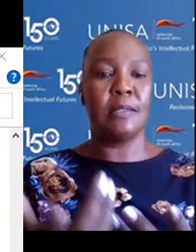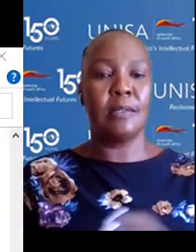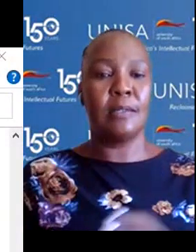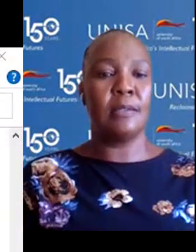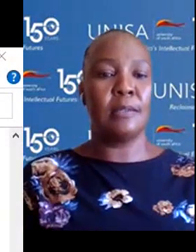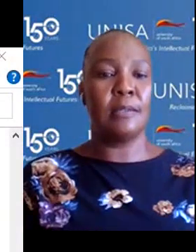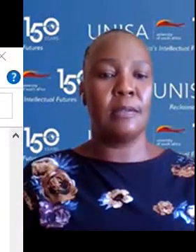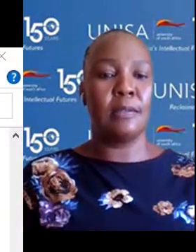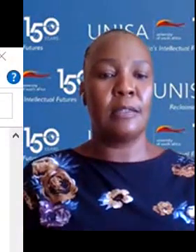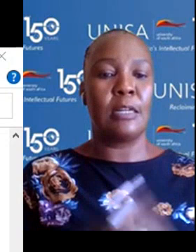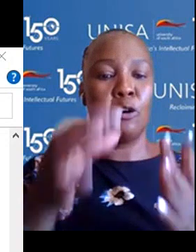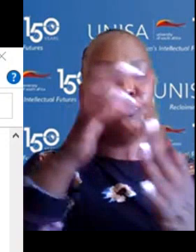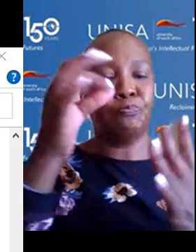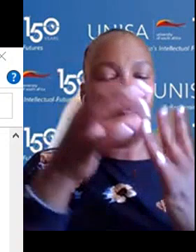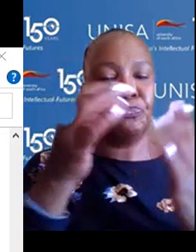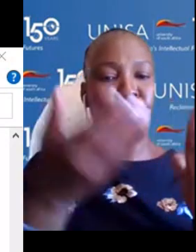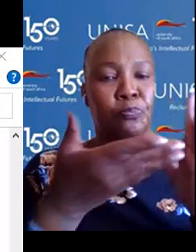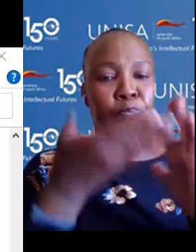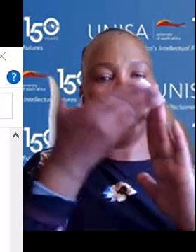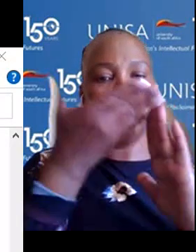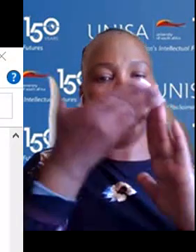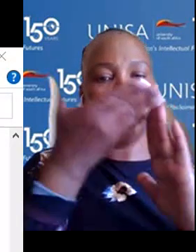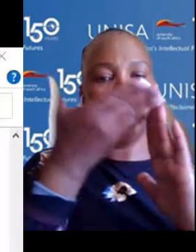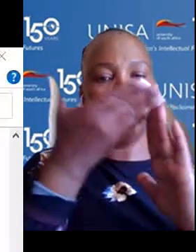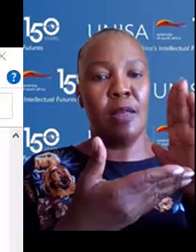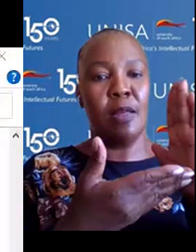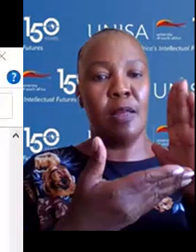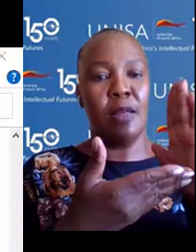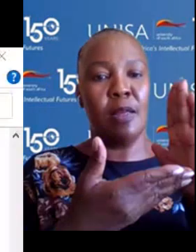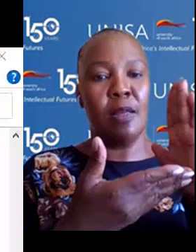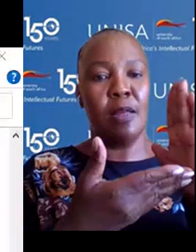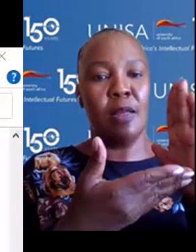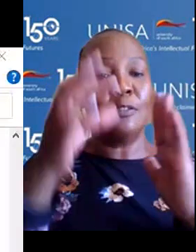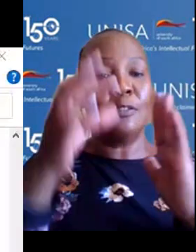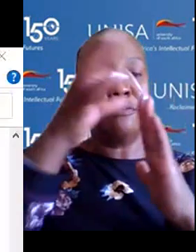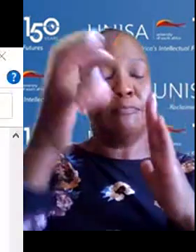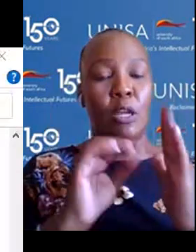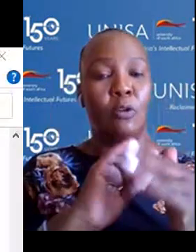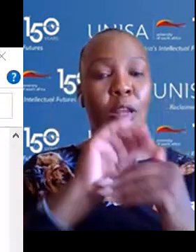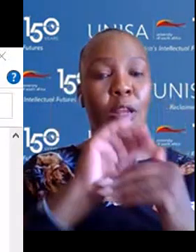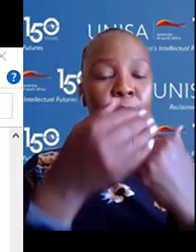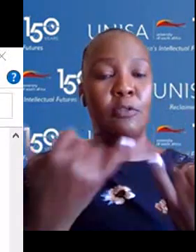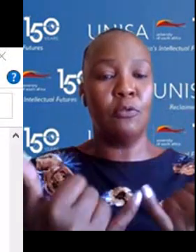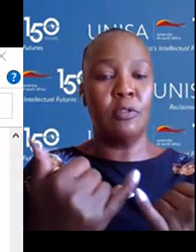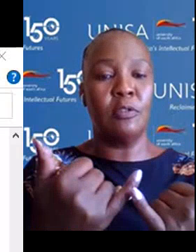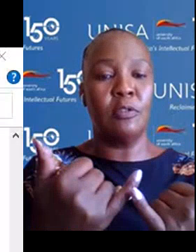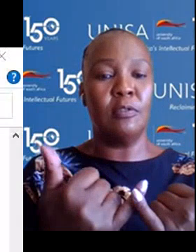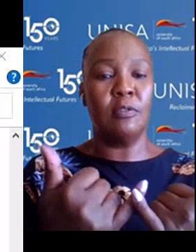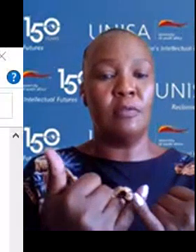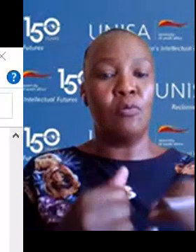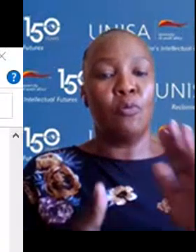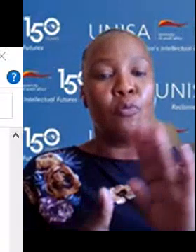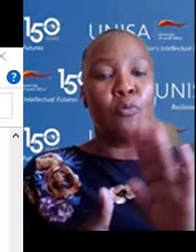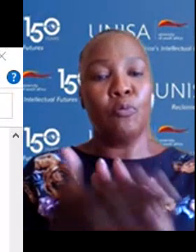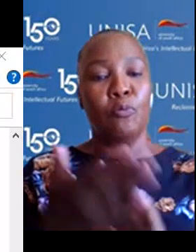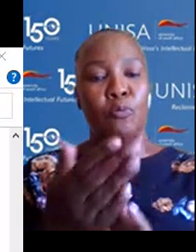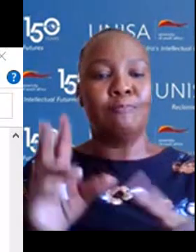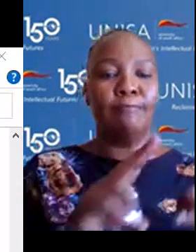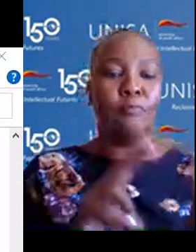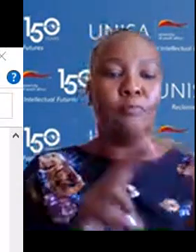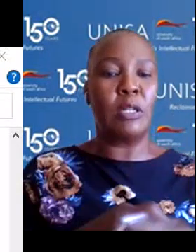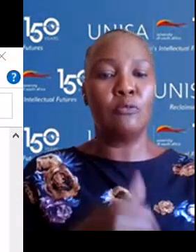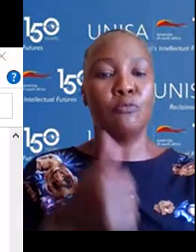these are the options that you can do. Now, all these options we're not going to cover today. You can go fiddle with them, but it's good to know